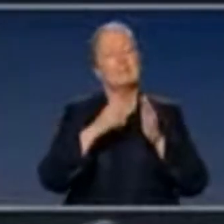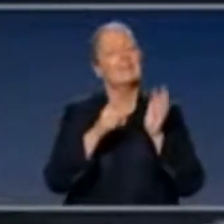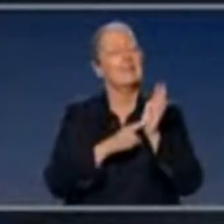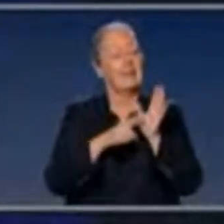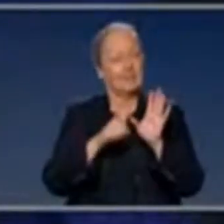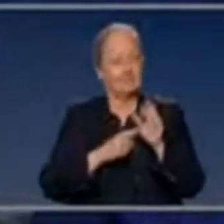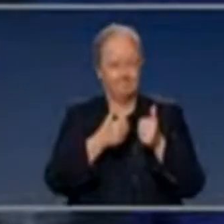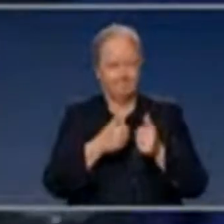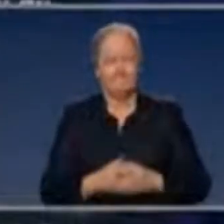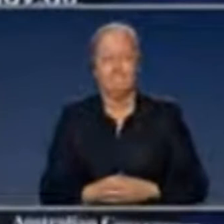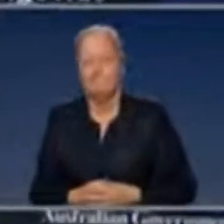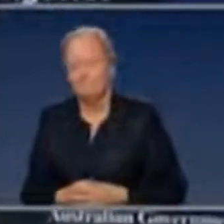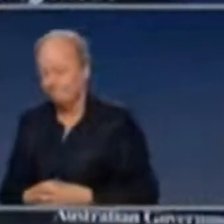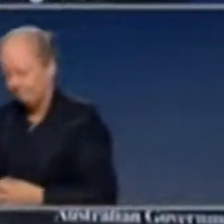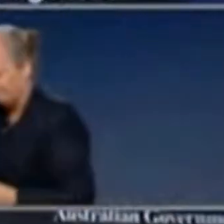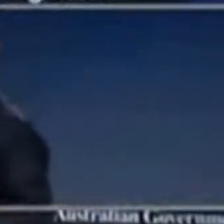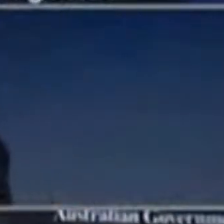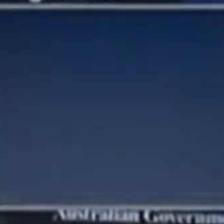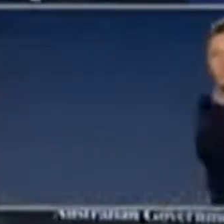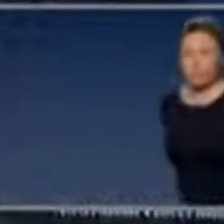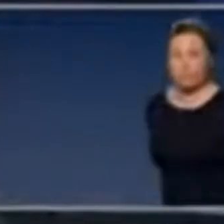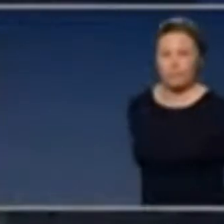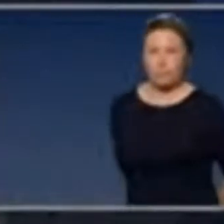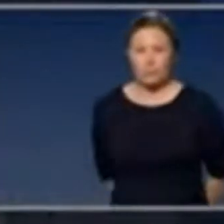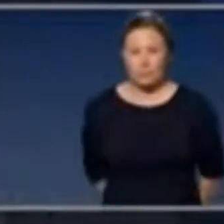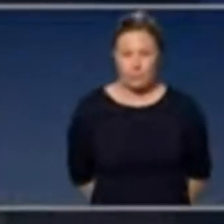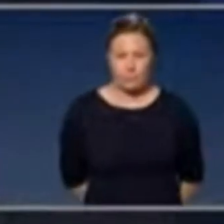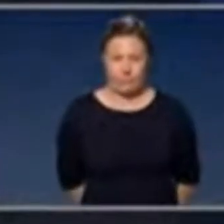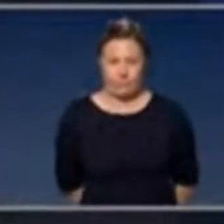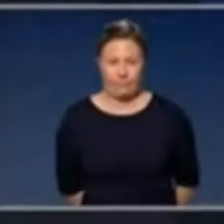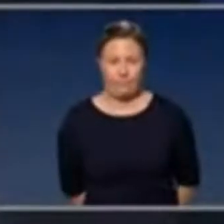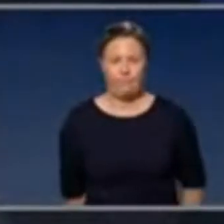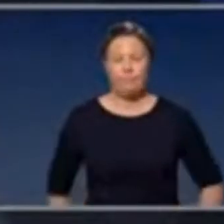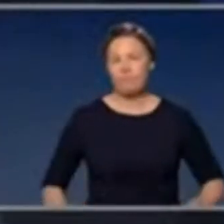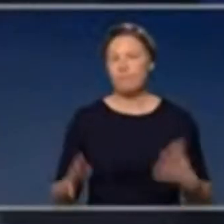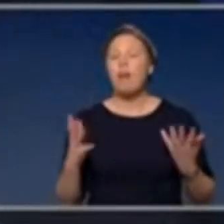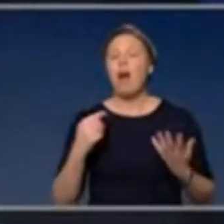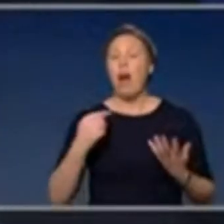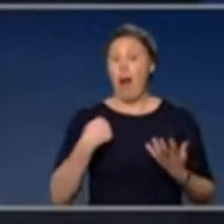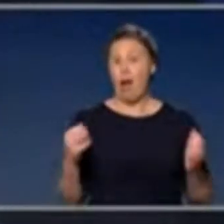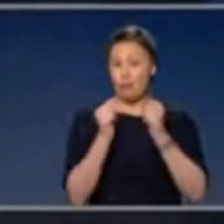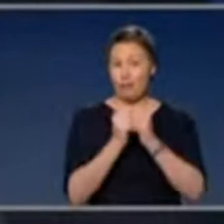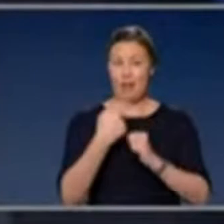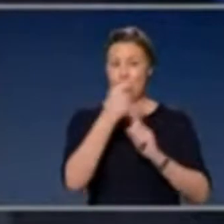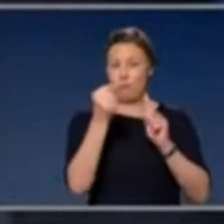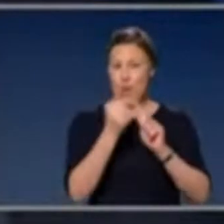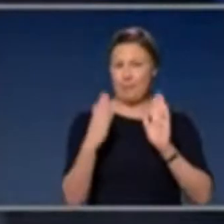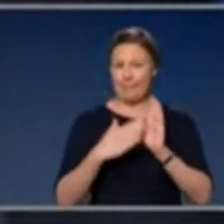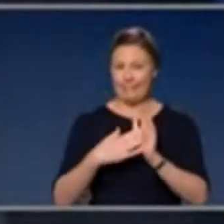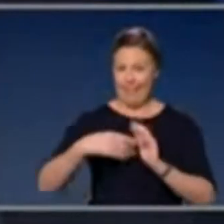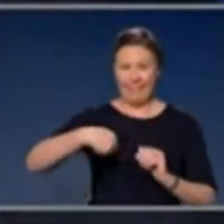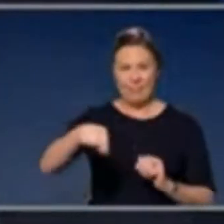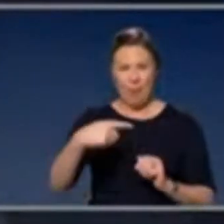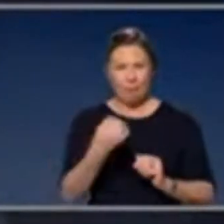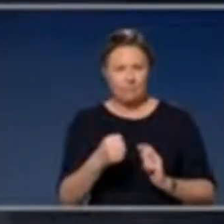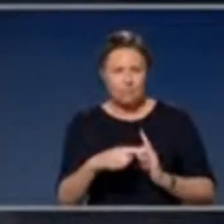PM. So firstly, on the numbers, so we continue. Firstly, I agree with the PM that this has been a week of hope,